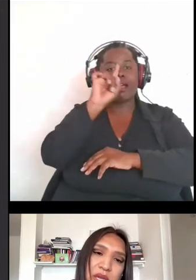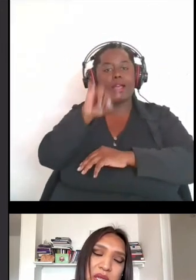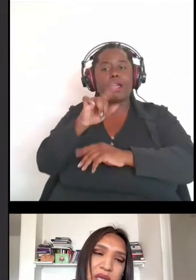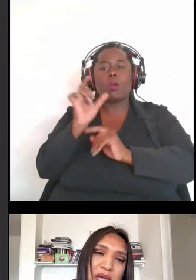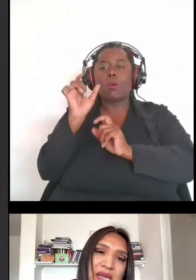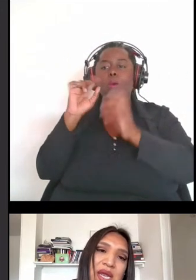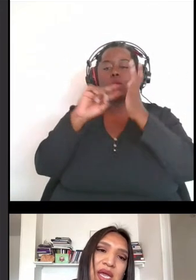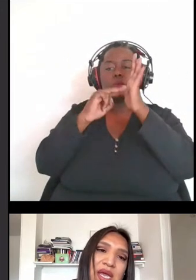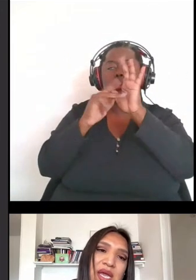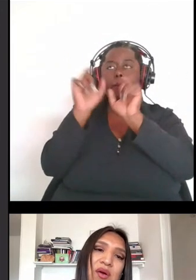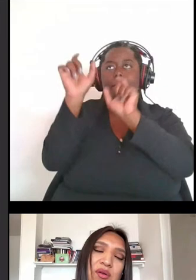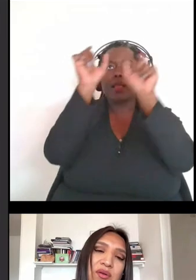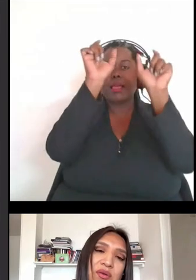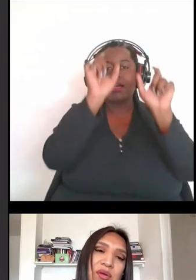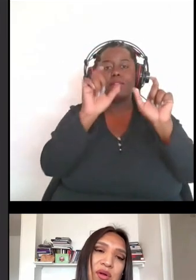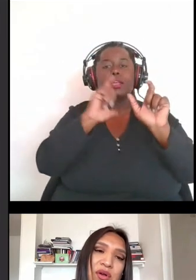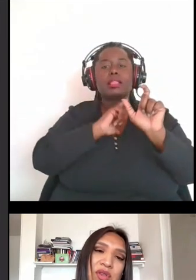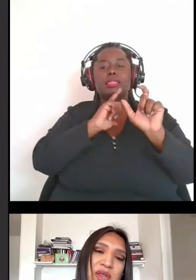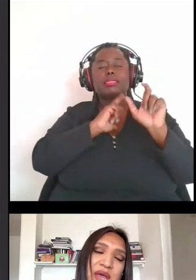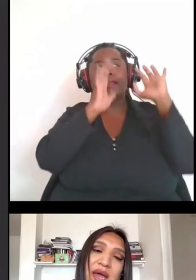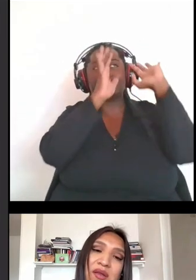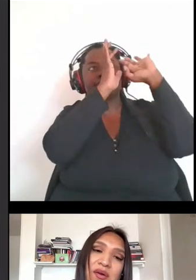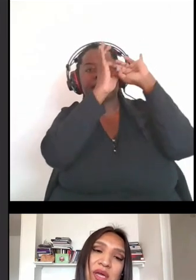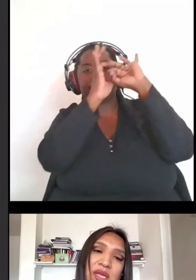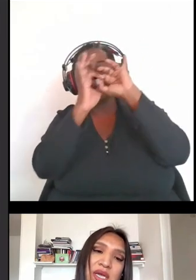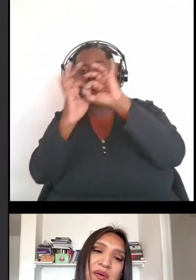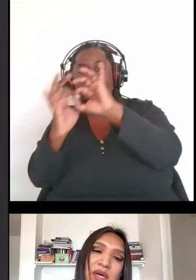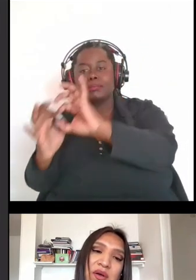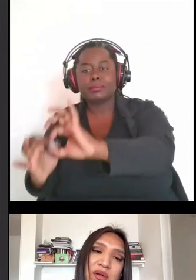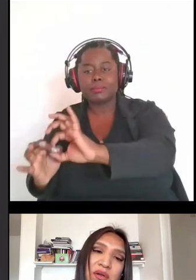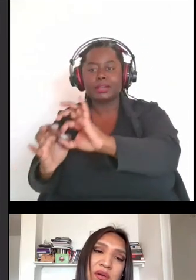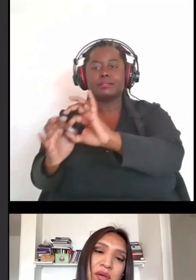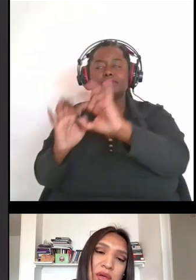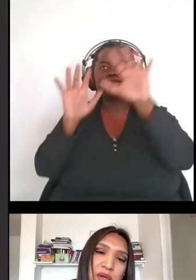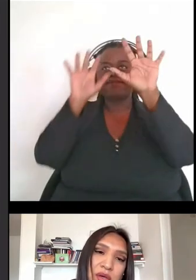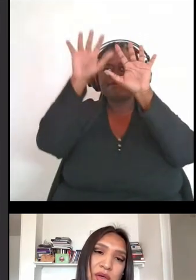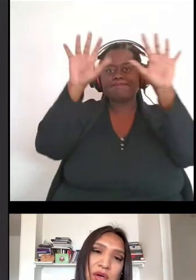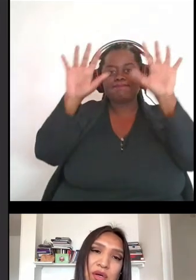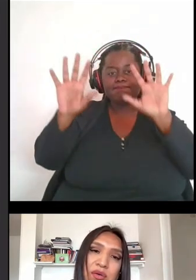and there is a narrative around the virgins